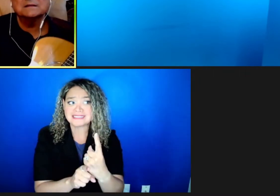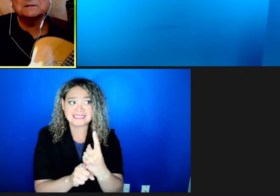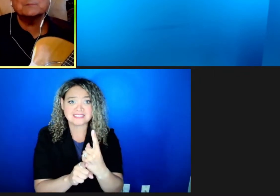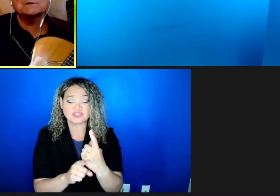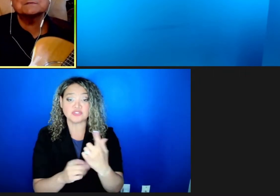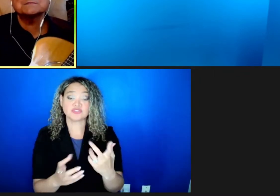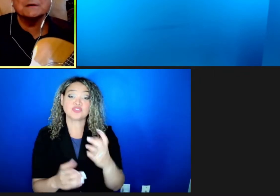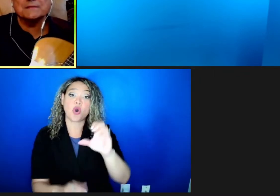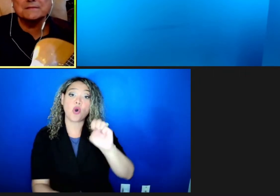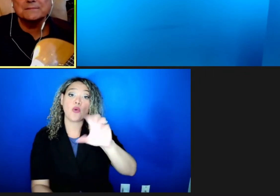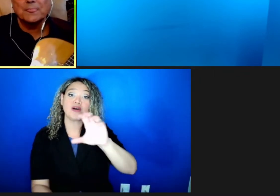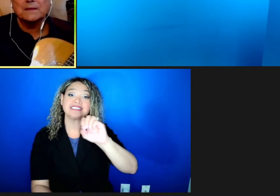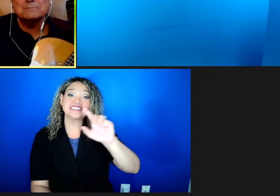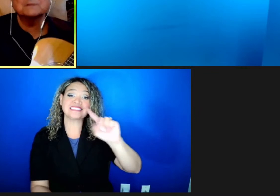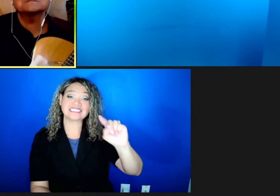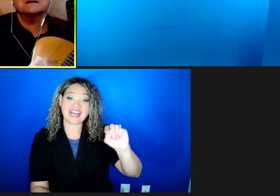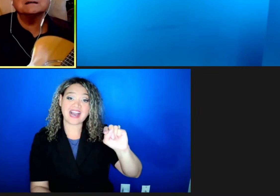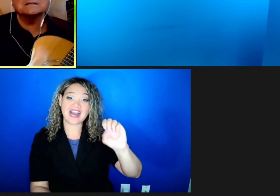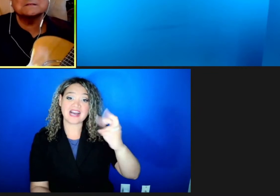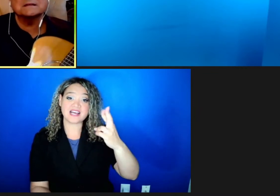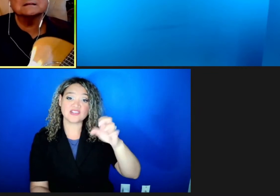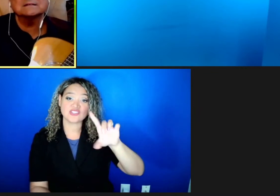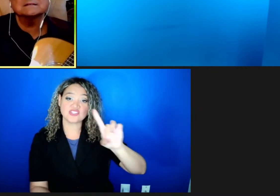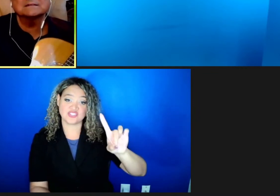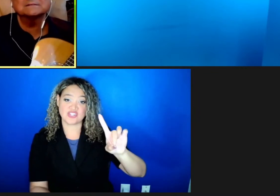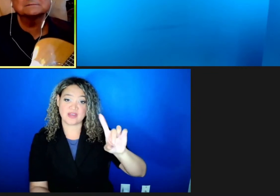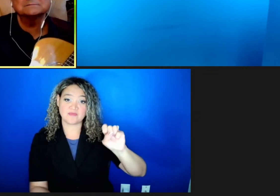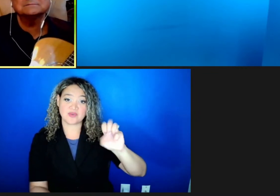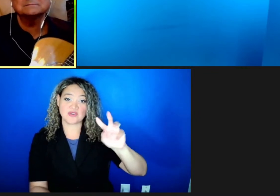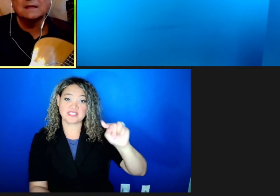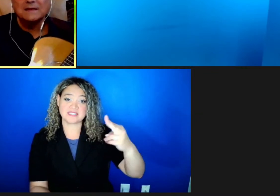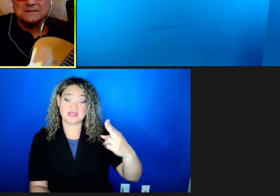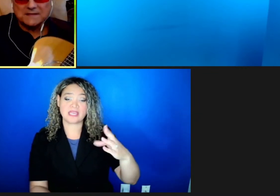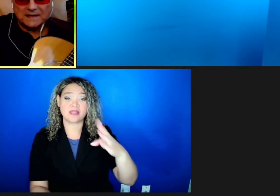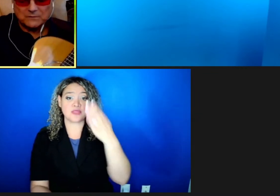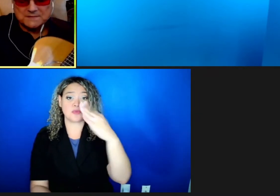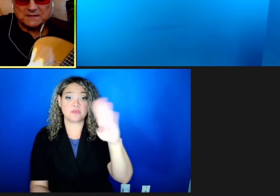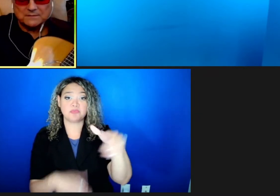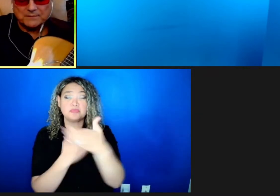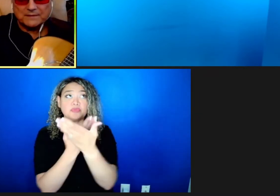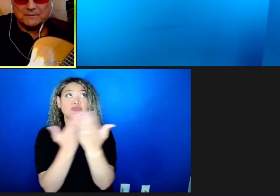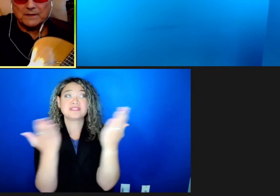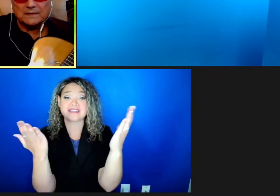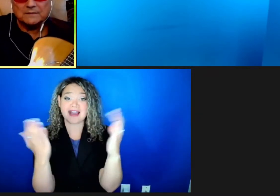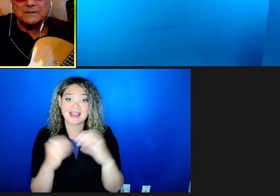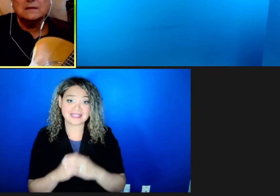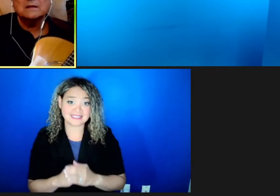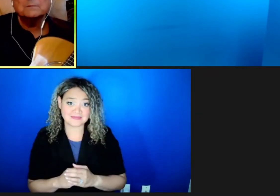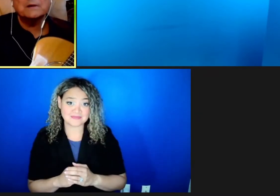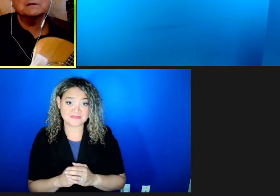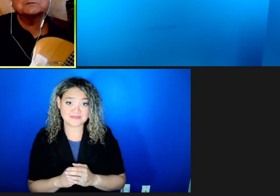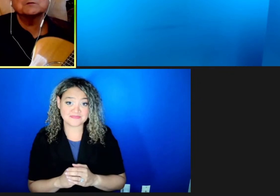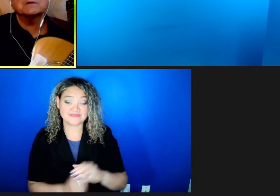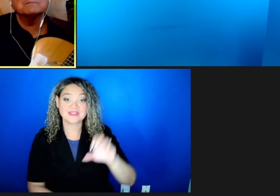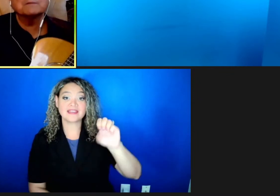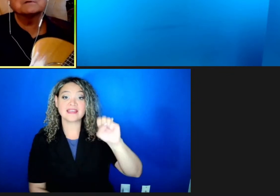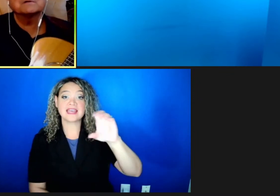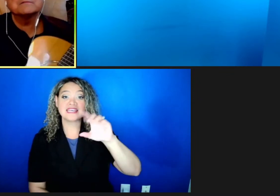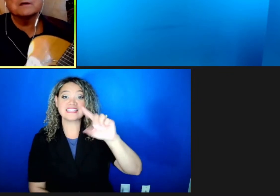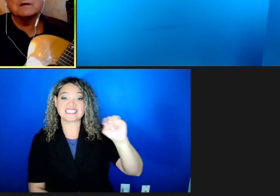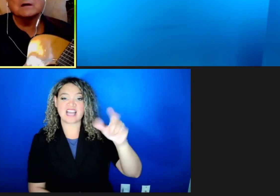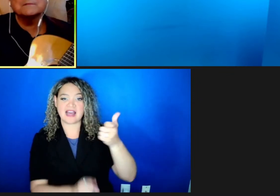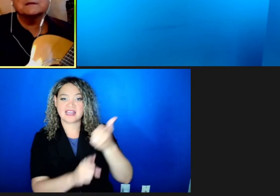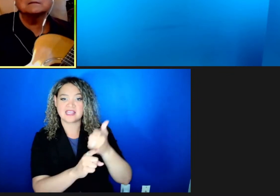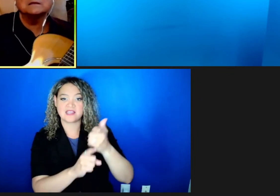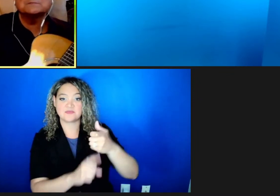Scott Shepard Smith, blue skies, Scott. Yes, absolutely. Scott was, by the way, a paratrooper, a member